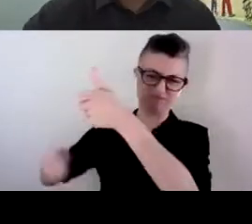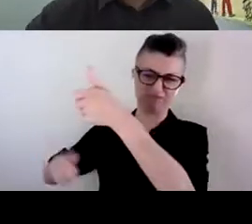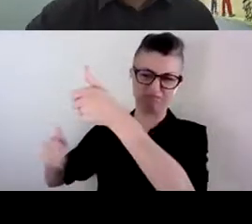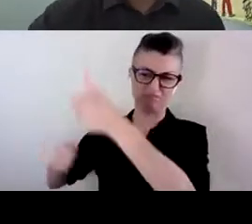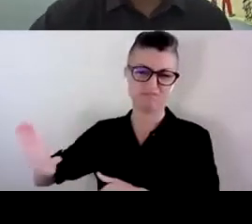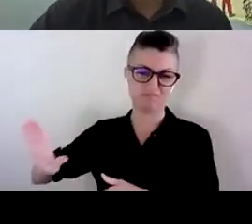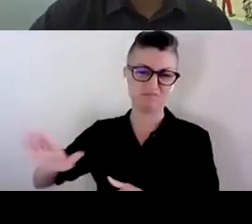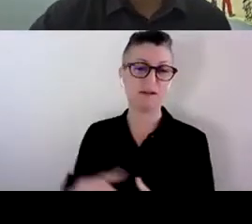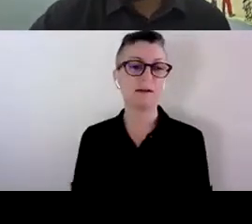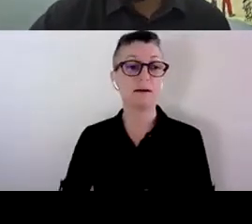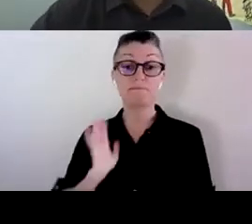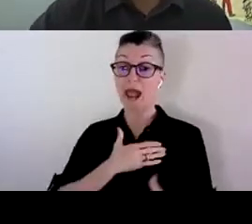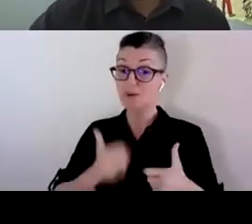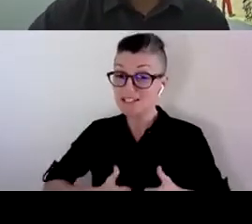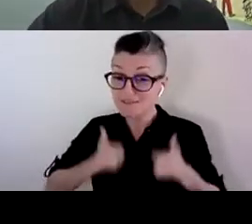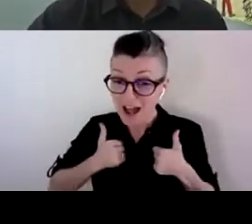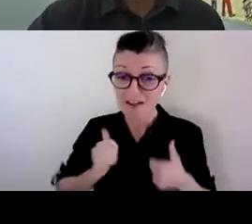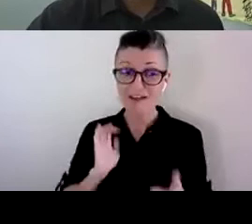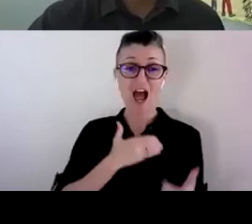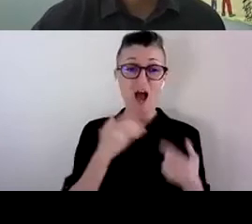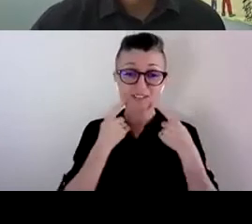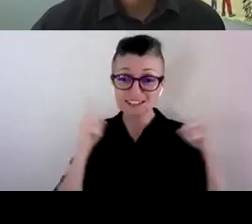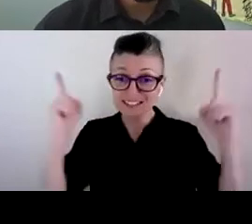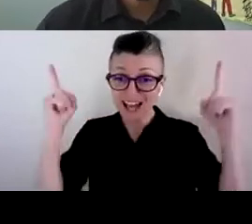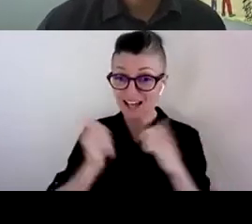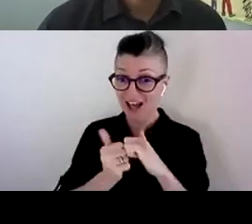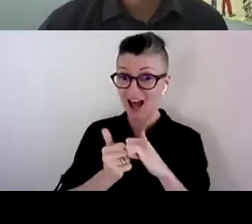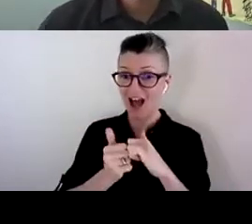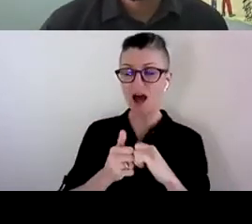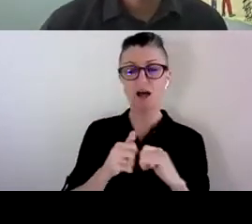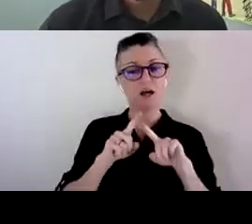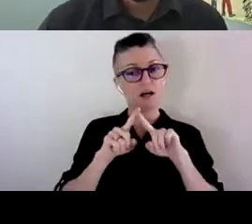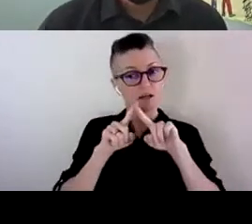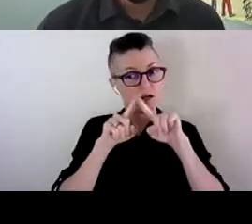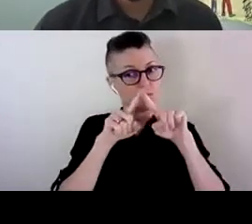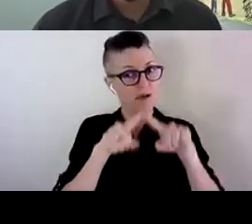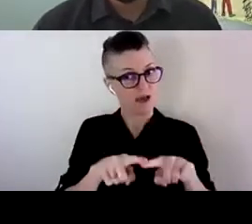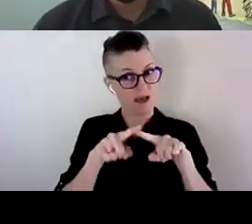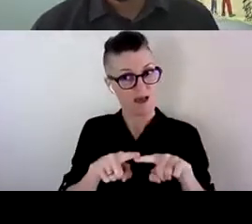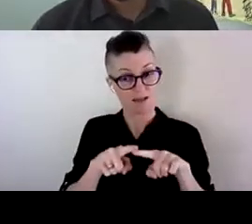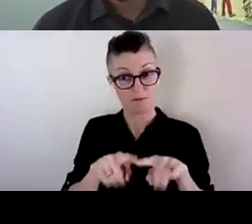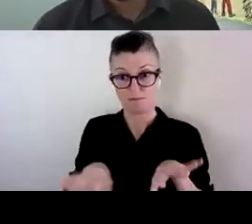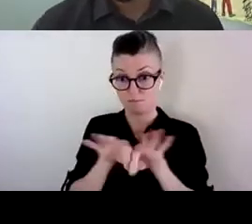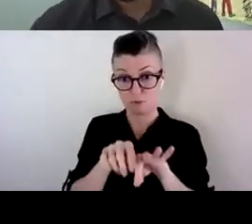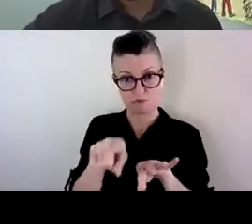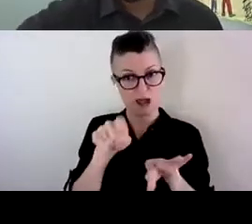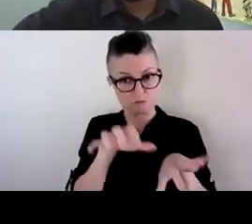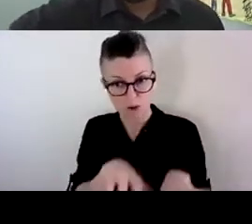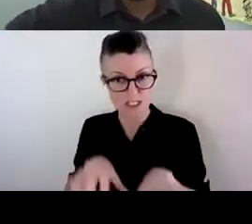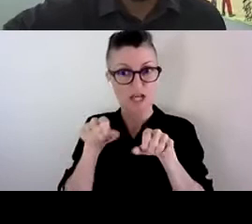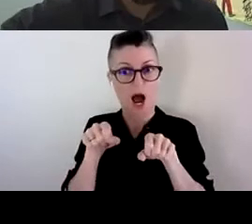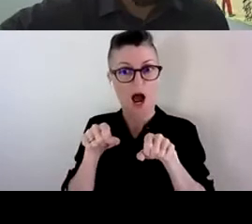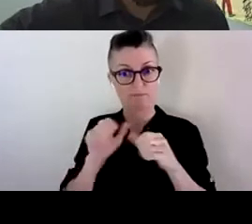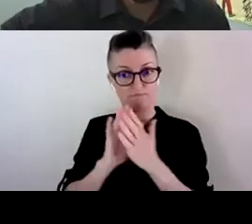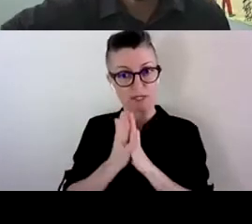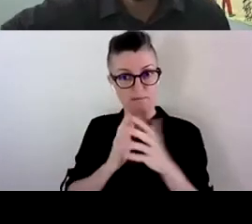survival, our success depended on how much we understood and adopted whiteness. And so